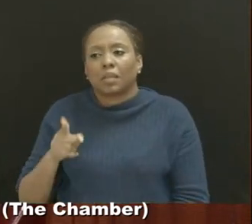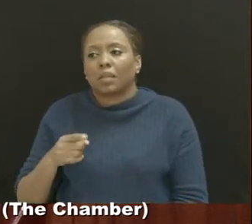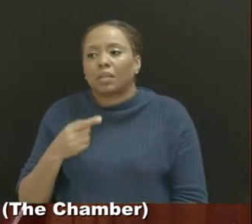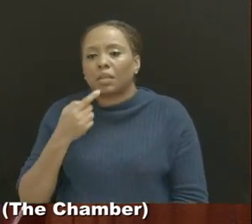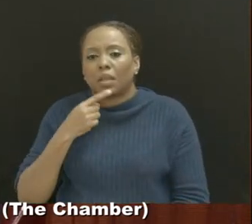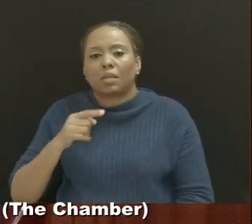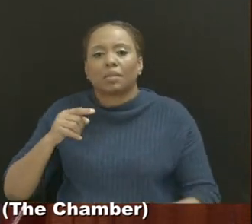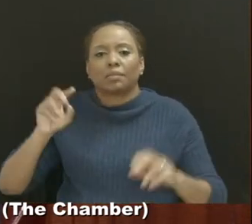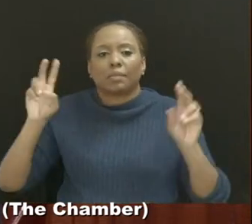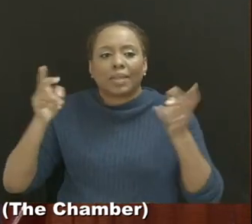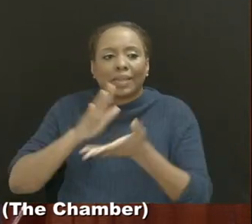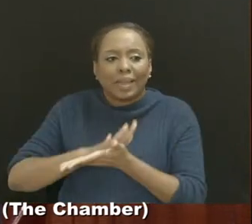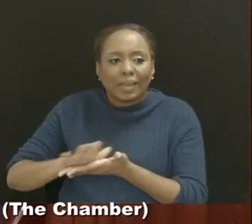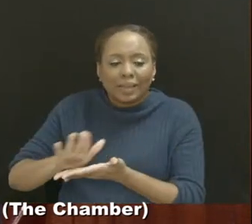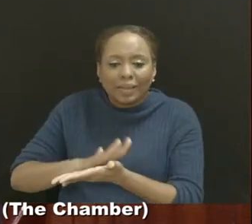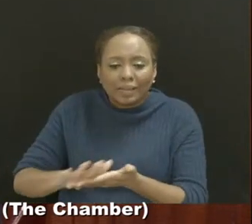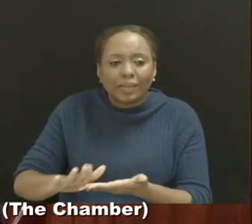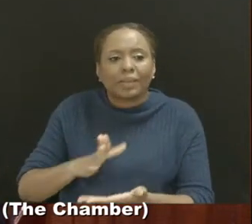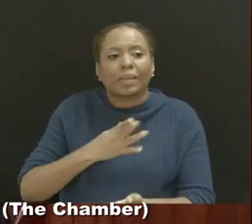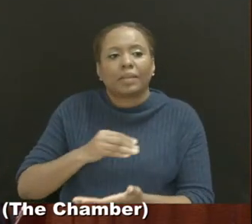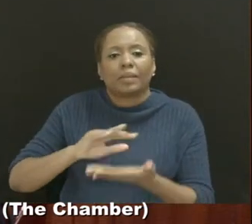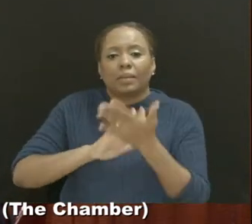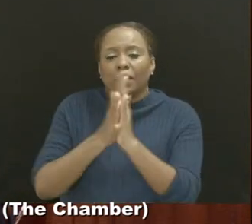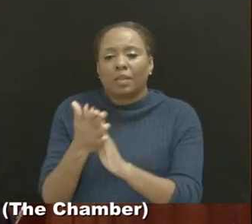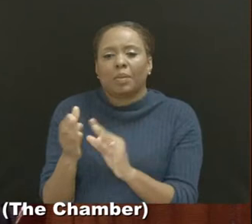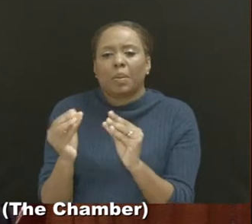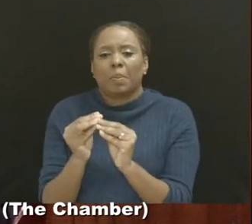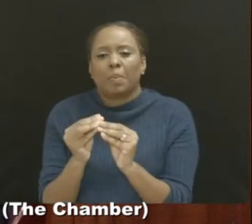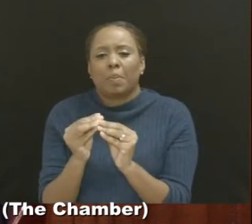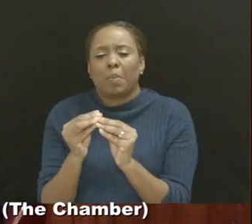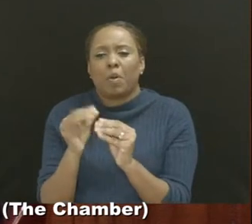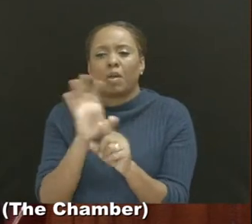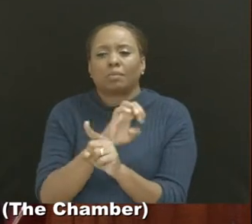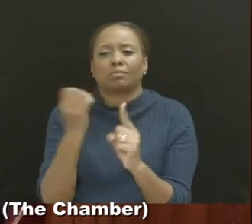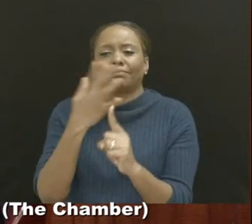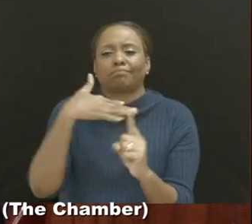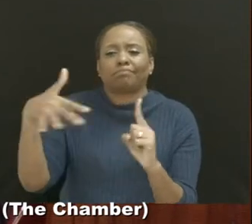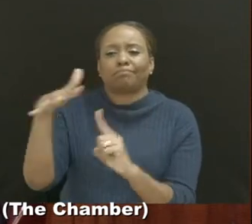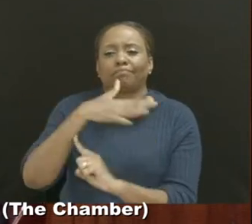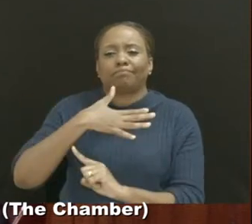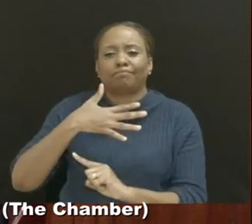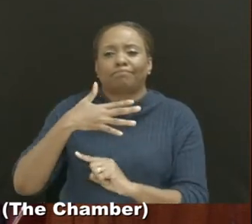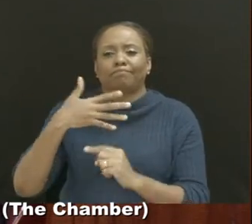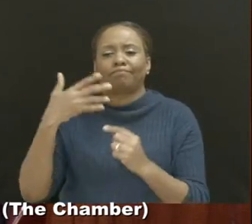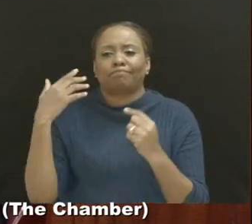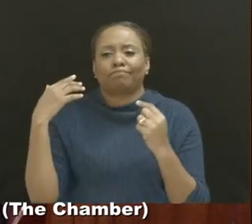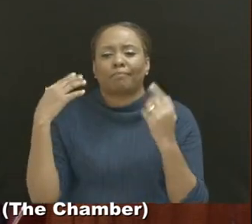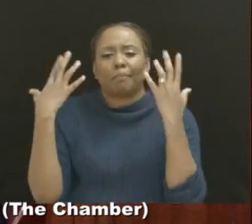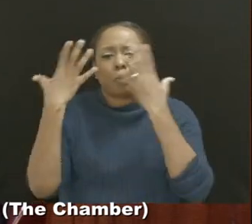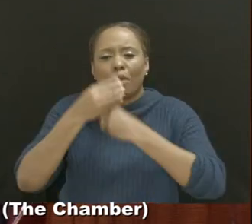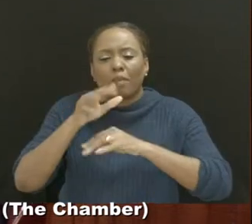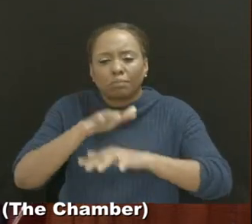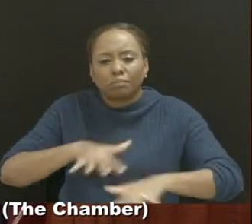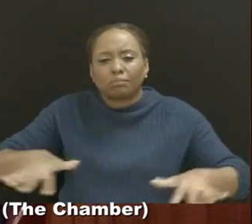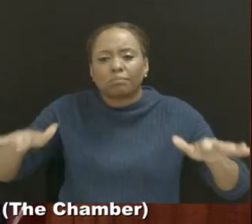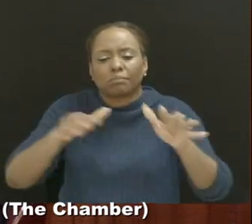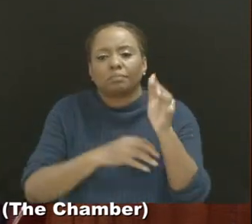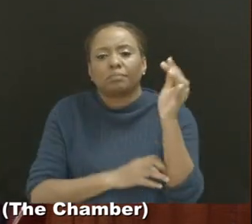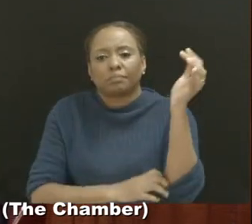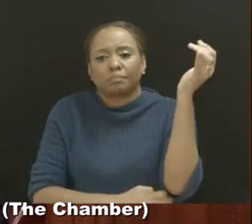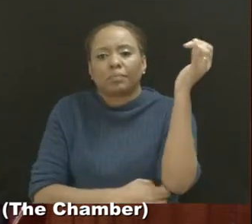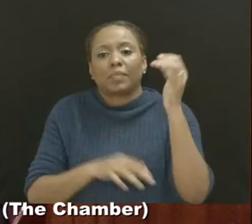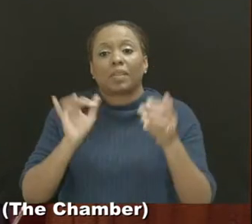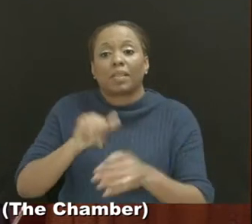greening, and that deals with nature, that deals with the natural environment. Now, it is fine